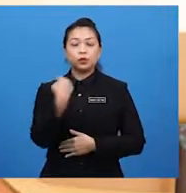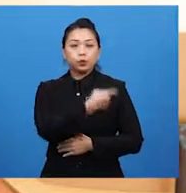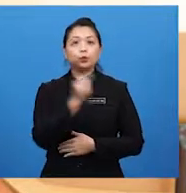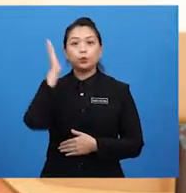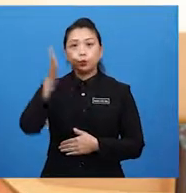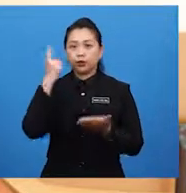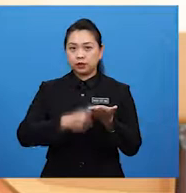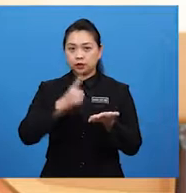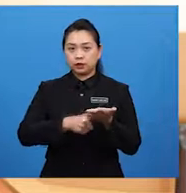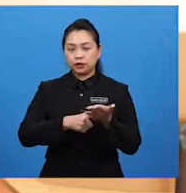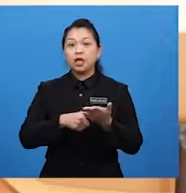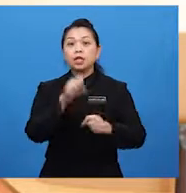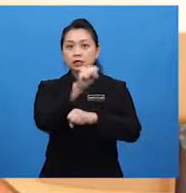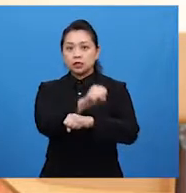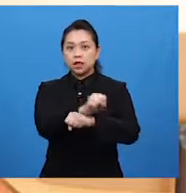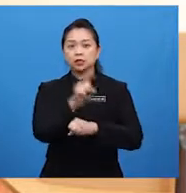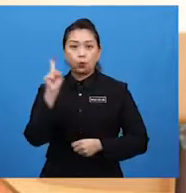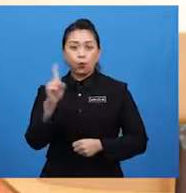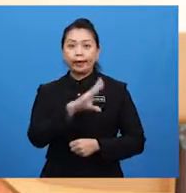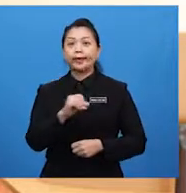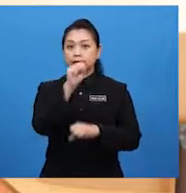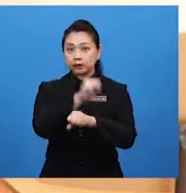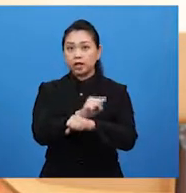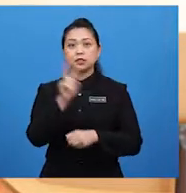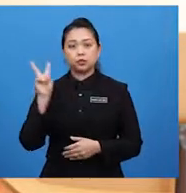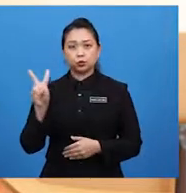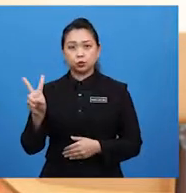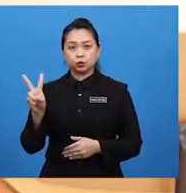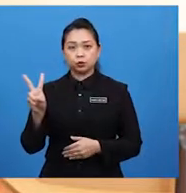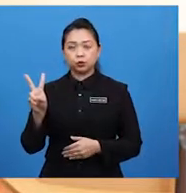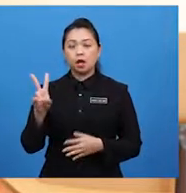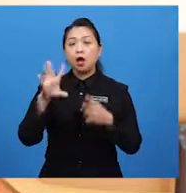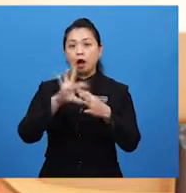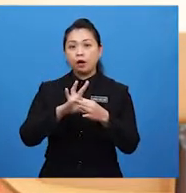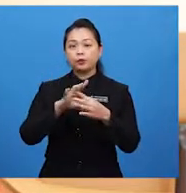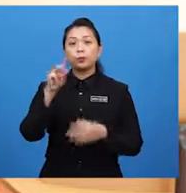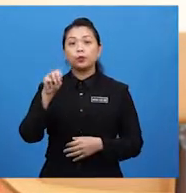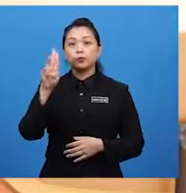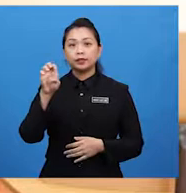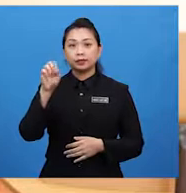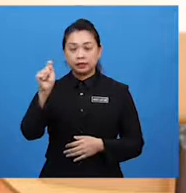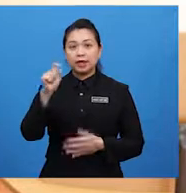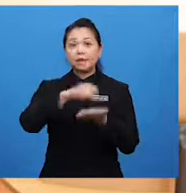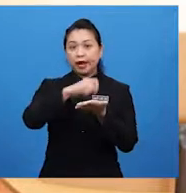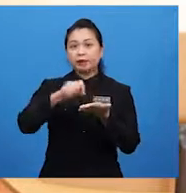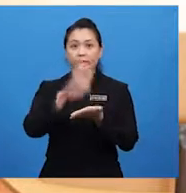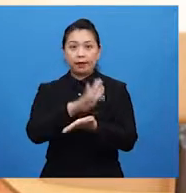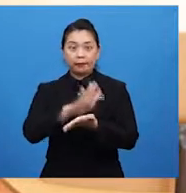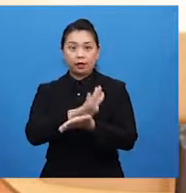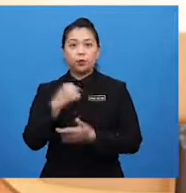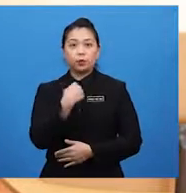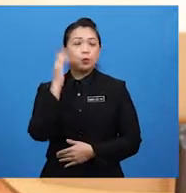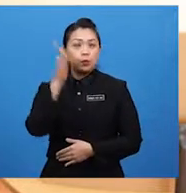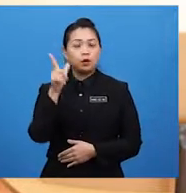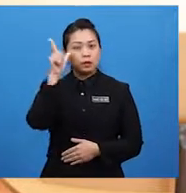discuss task 1 and task 2 of the MUET writing paper. We'll look at